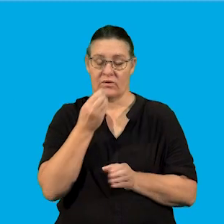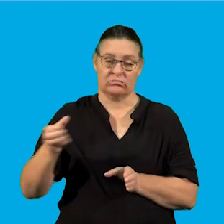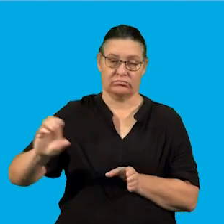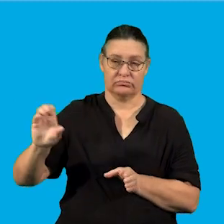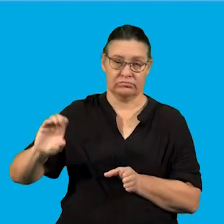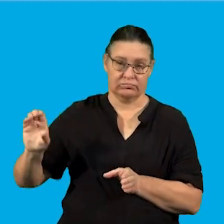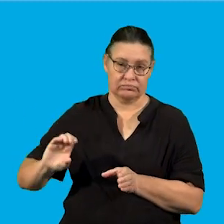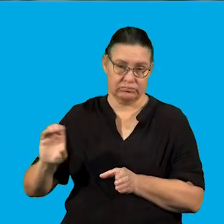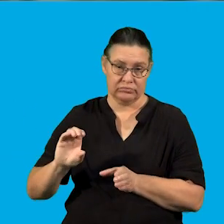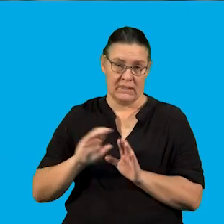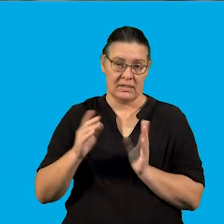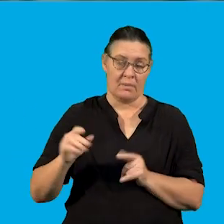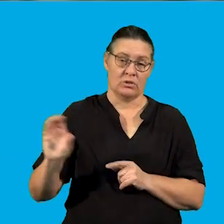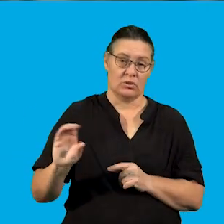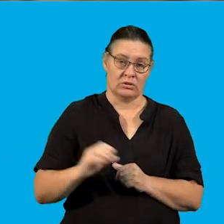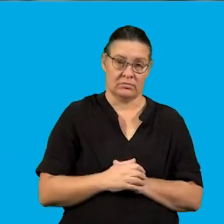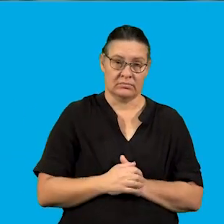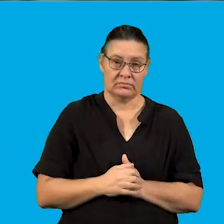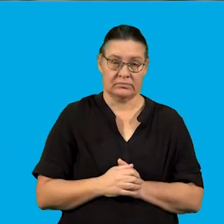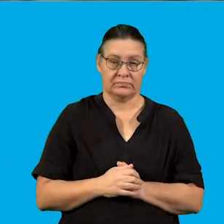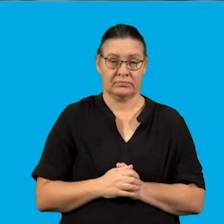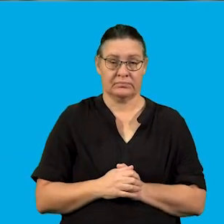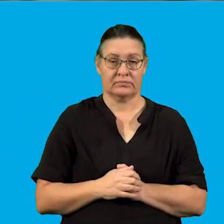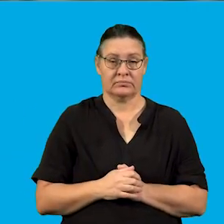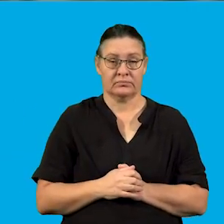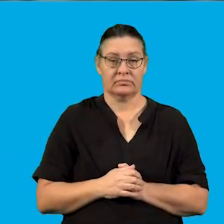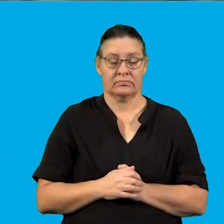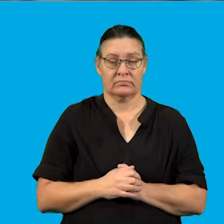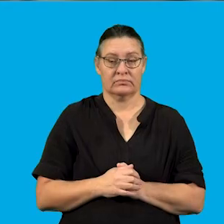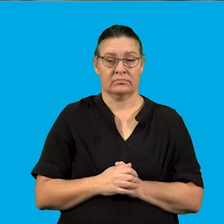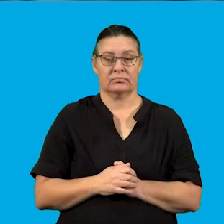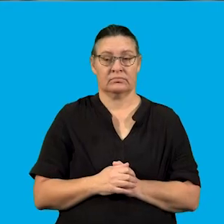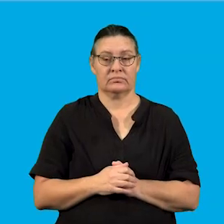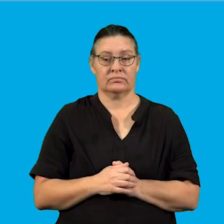to make our food taste a bit better, and that is called table salt.